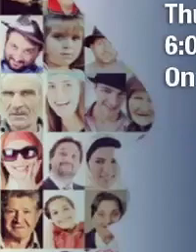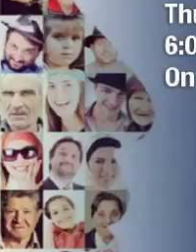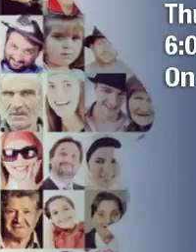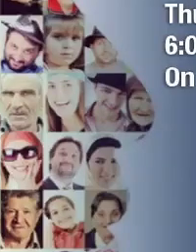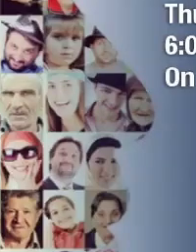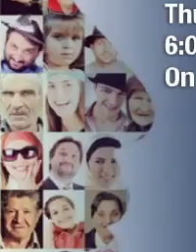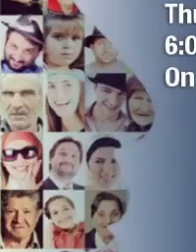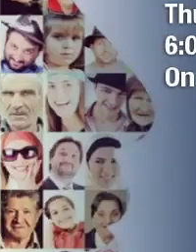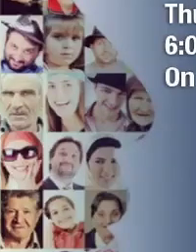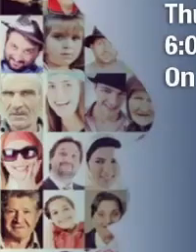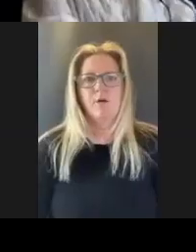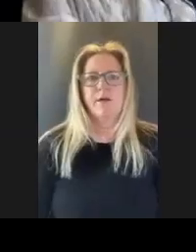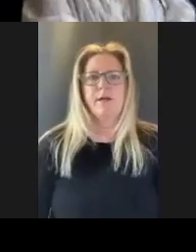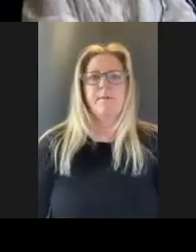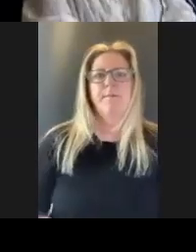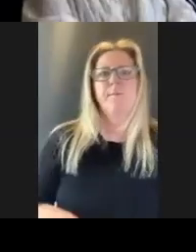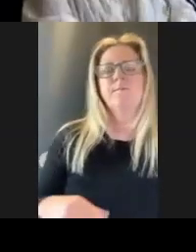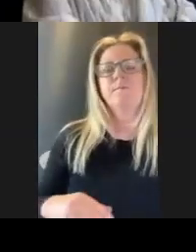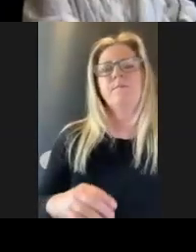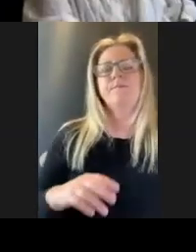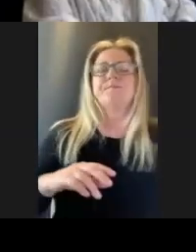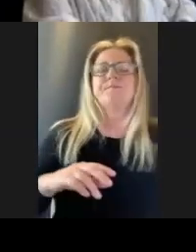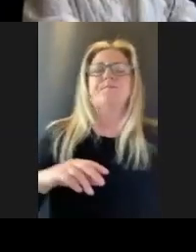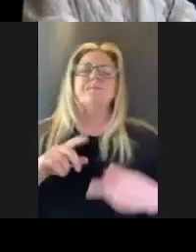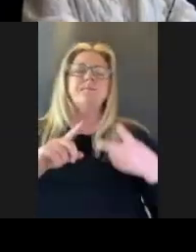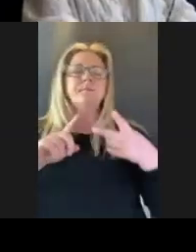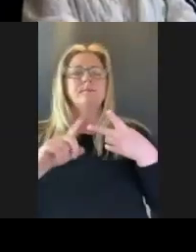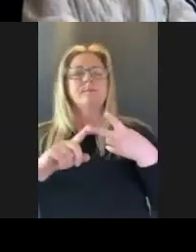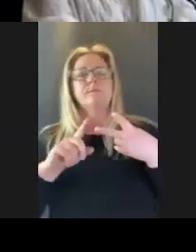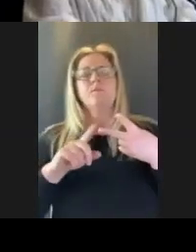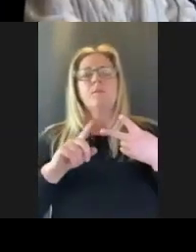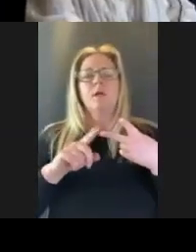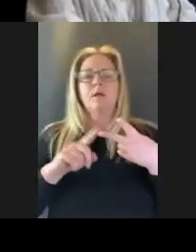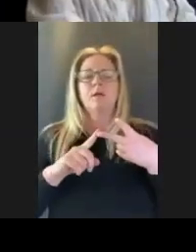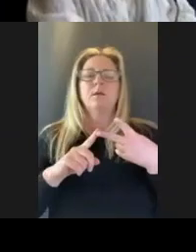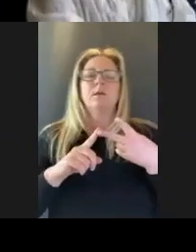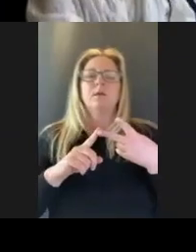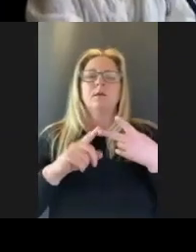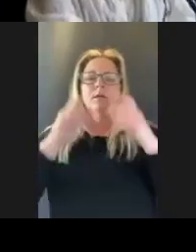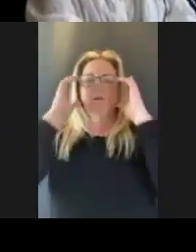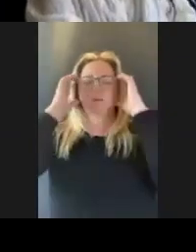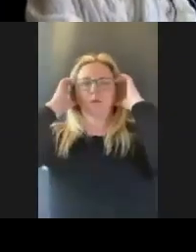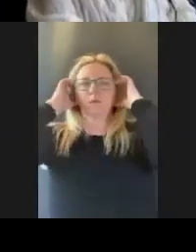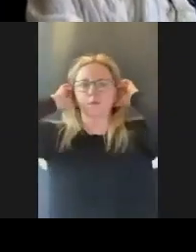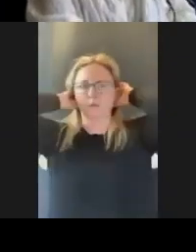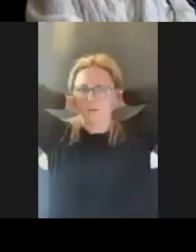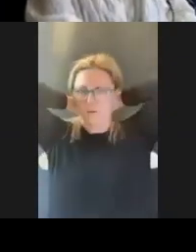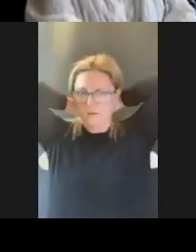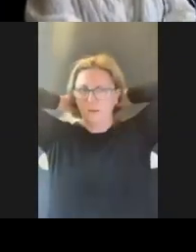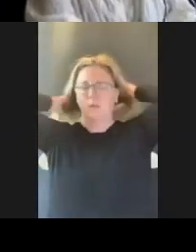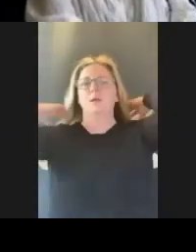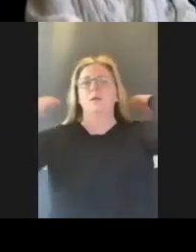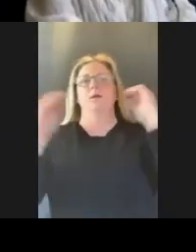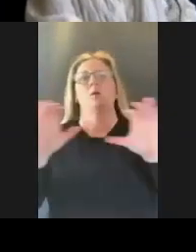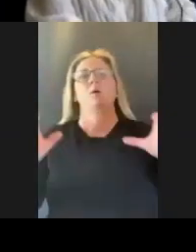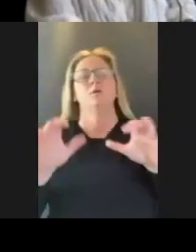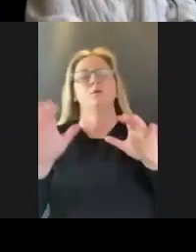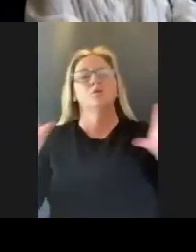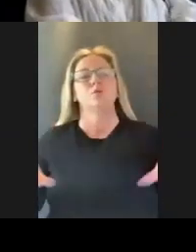have. Secondly, I would like to do a land